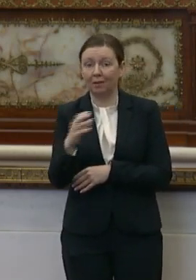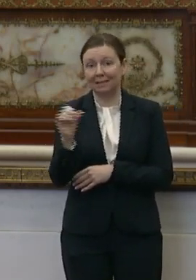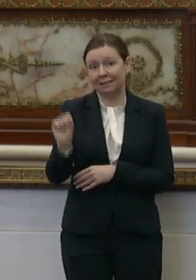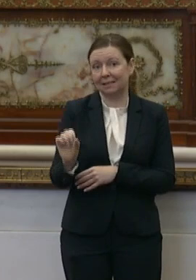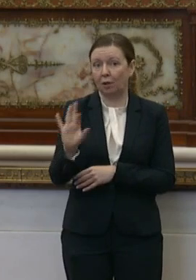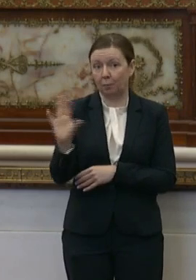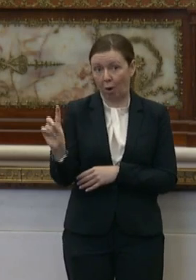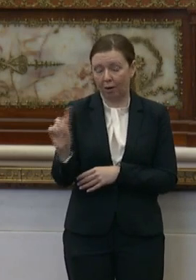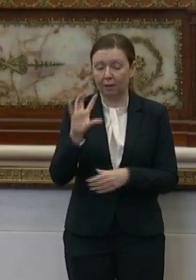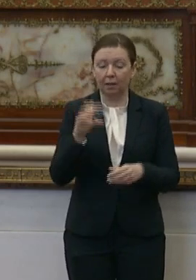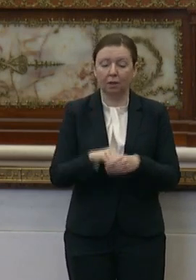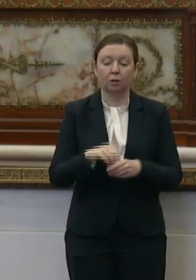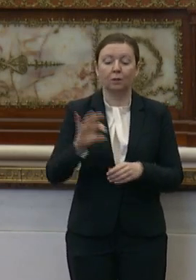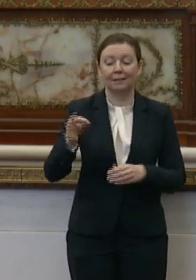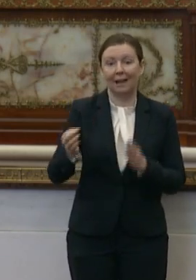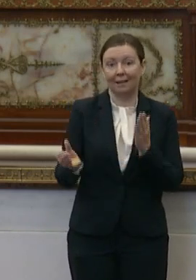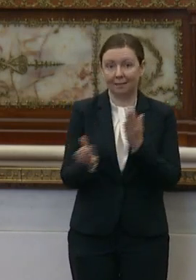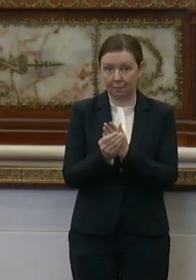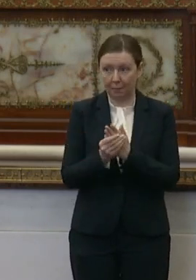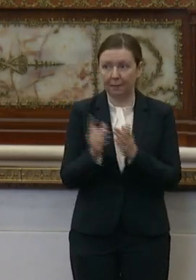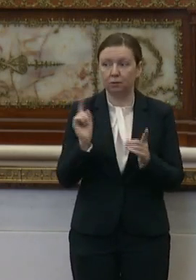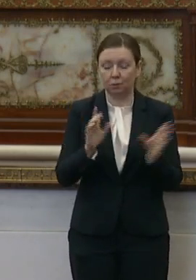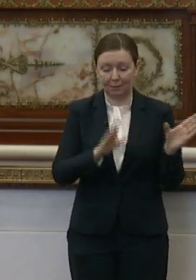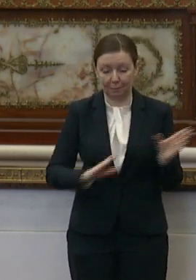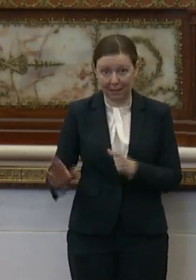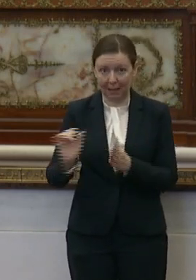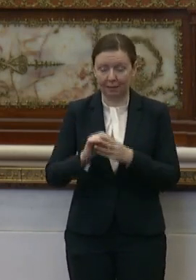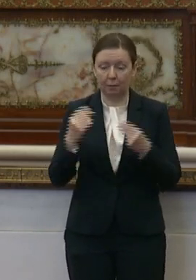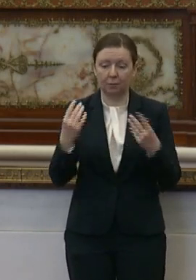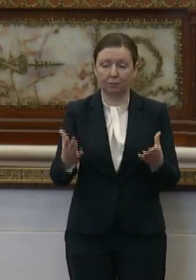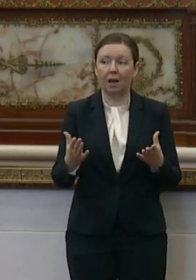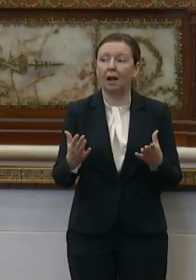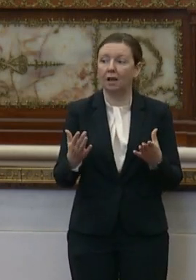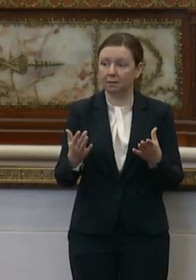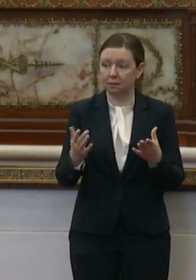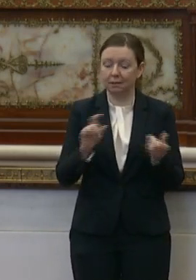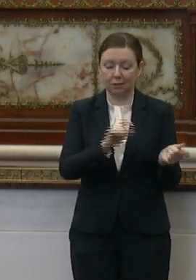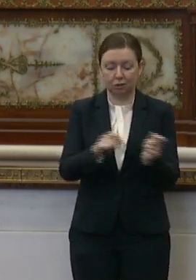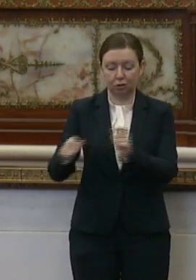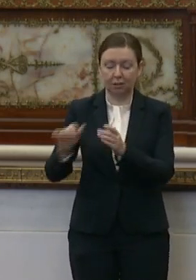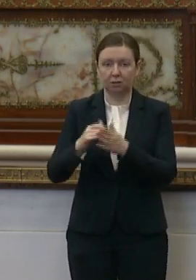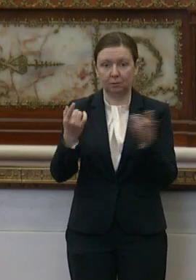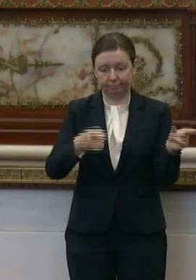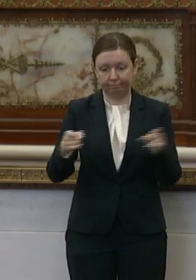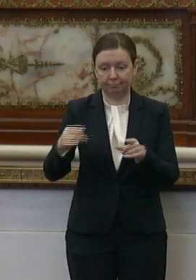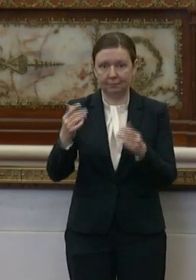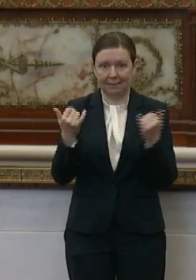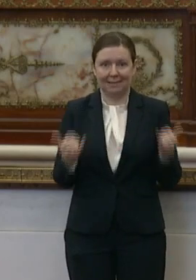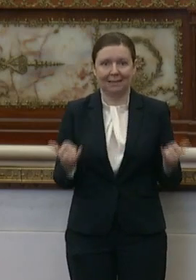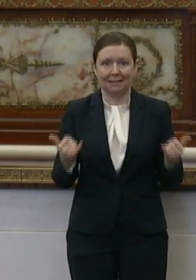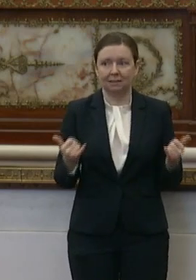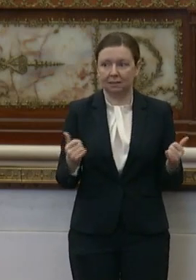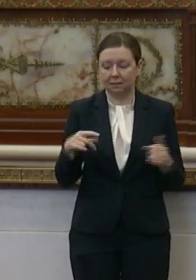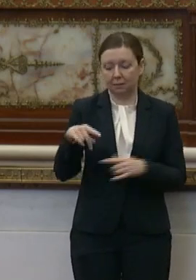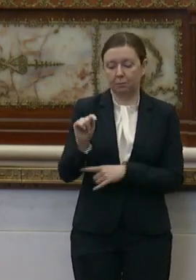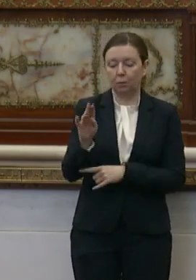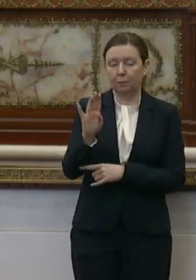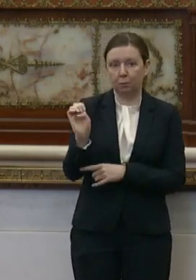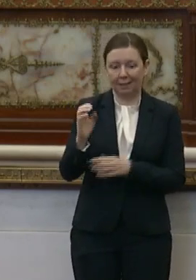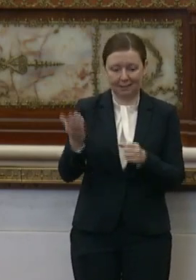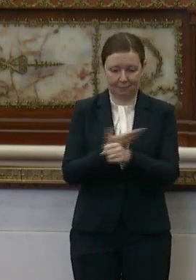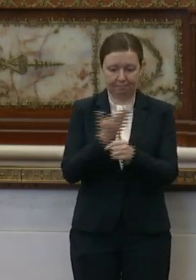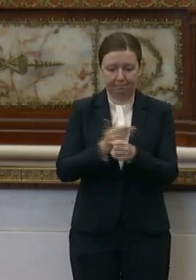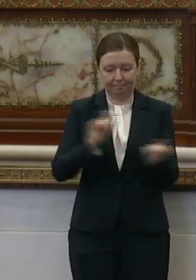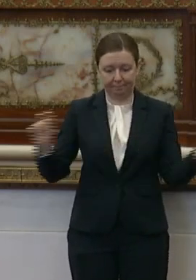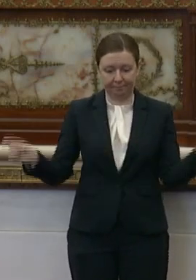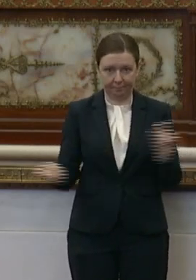Street, including the Ninth Amendment to the Urban Renewal Plan, which provides the relief for changes that would make it consistent with the Point Breeze Redevelopment Area